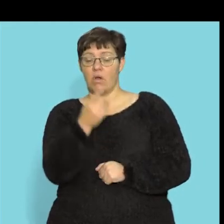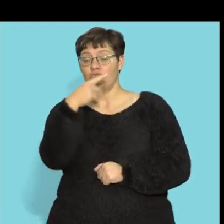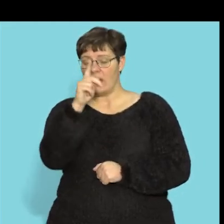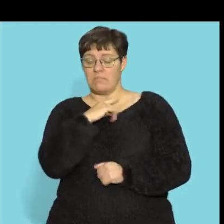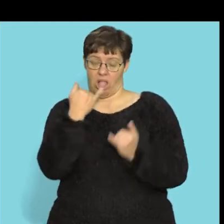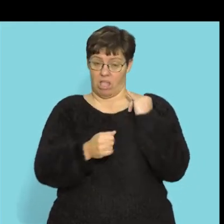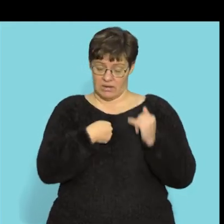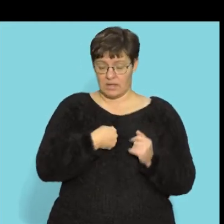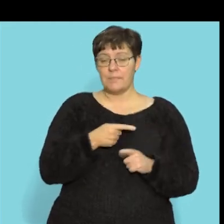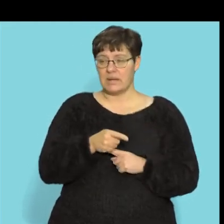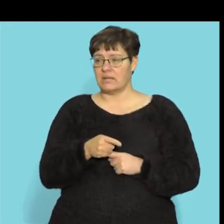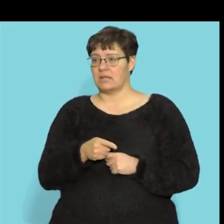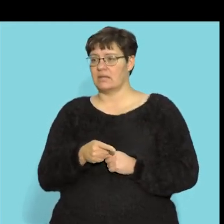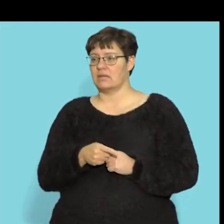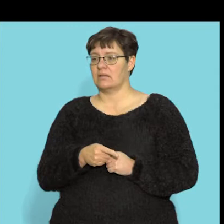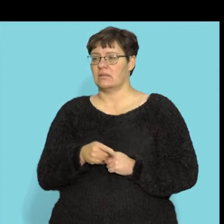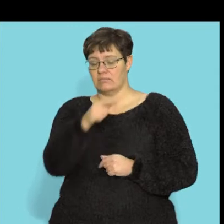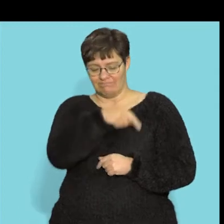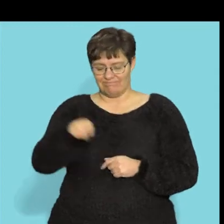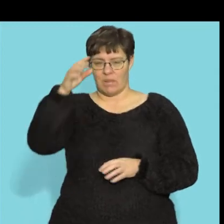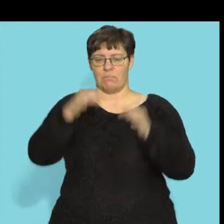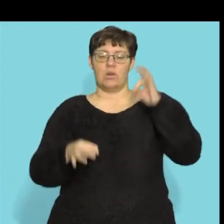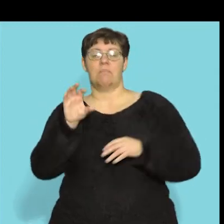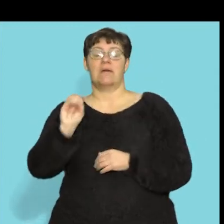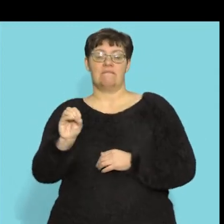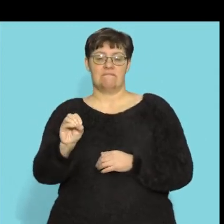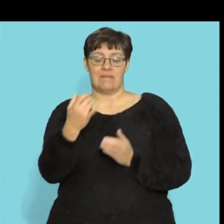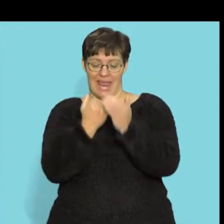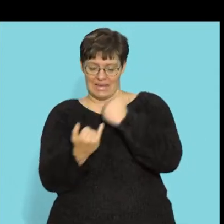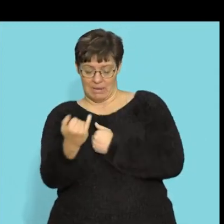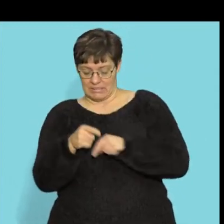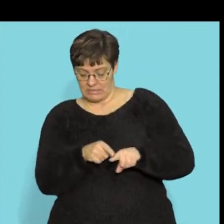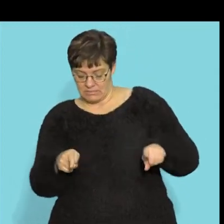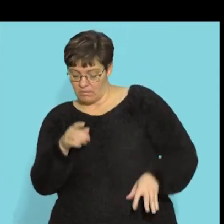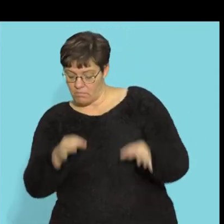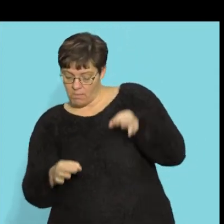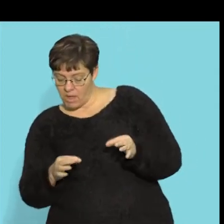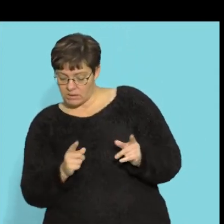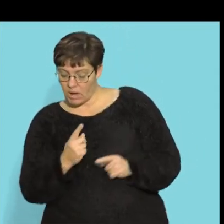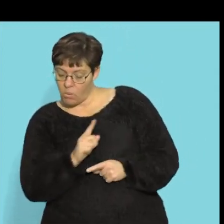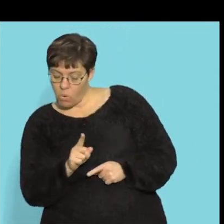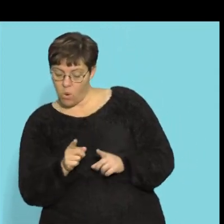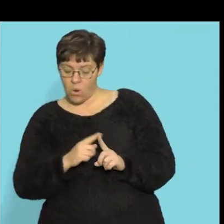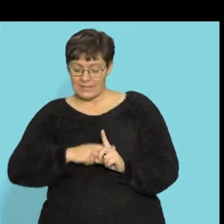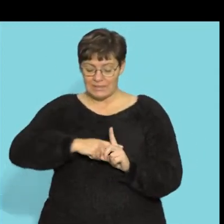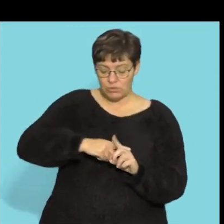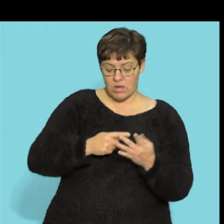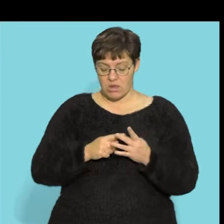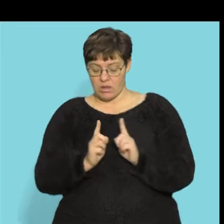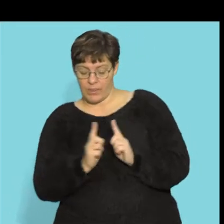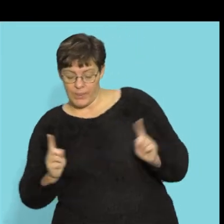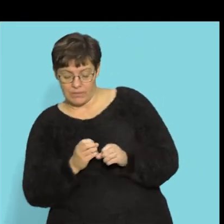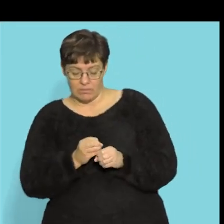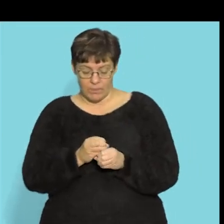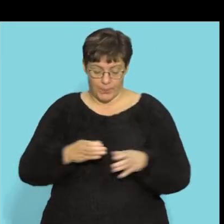We need to get that right. So this is what we manipulate, the independent variable, okay?